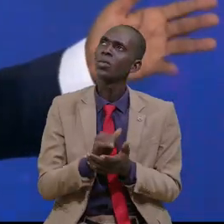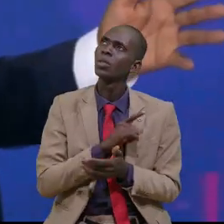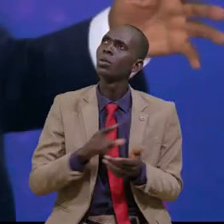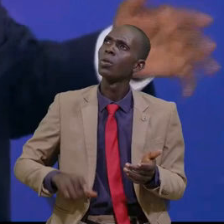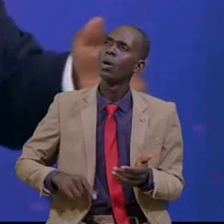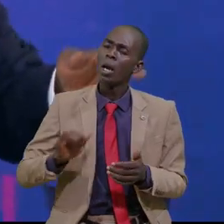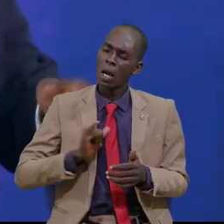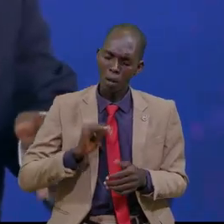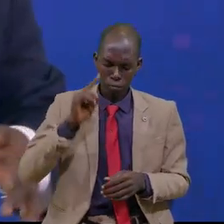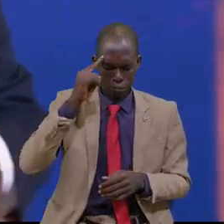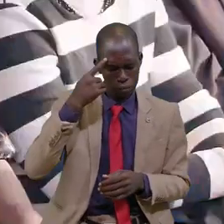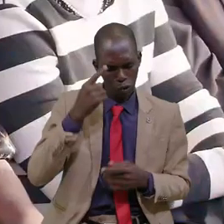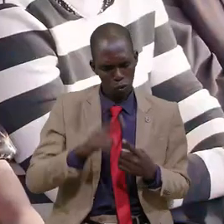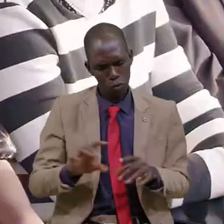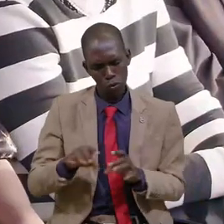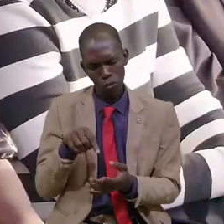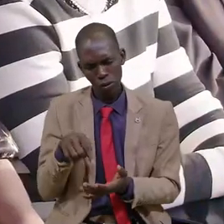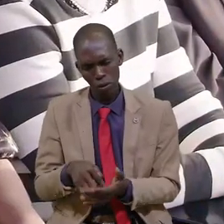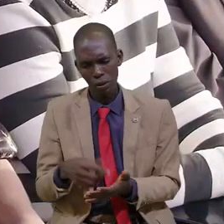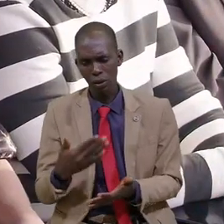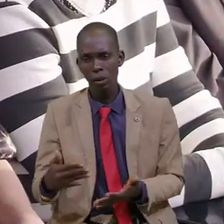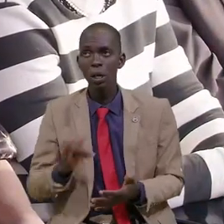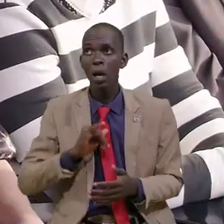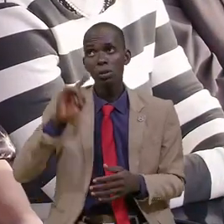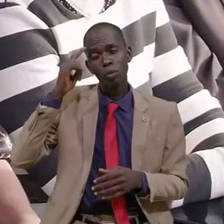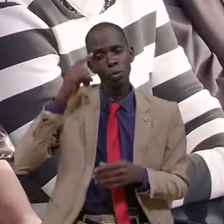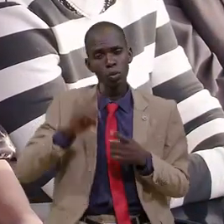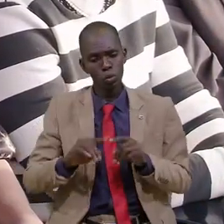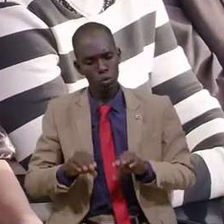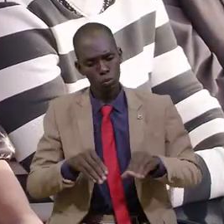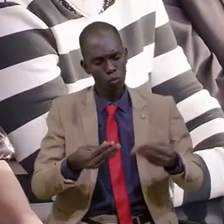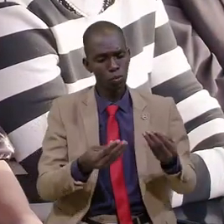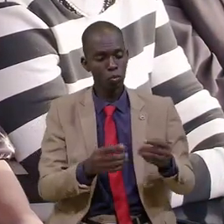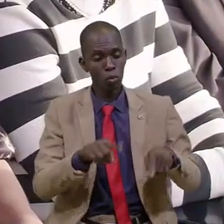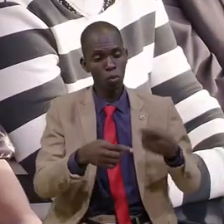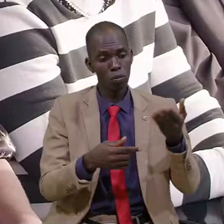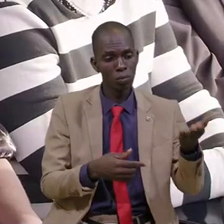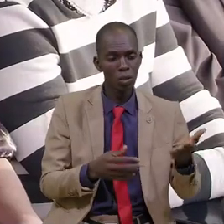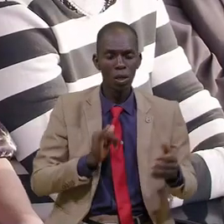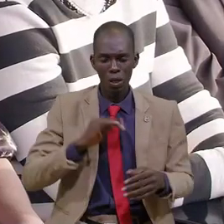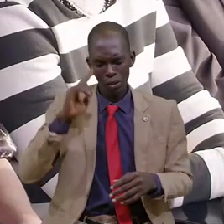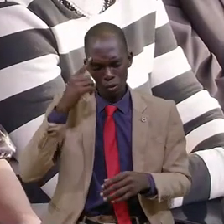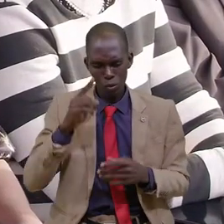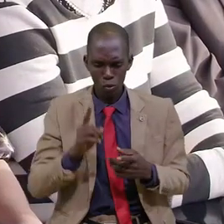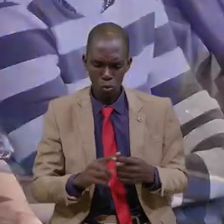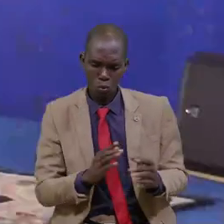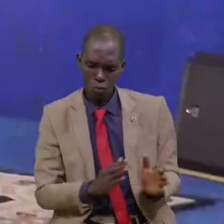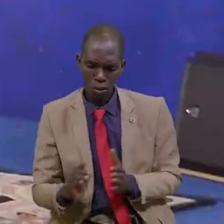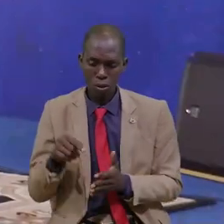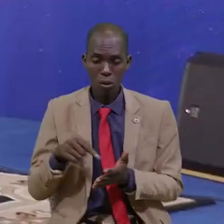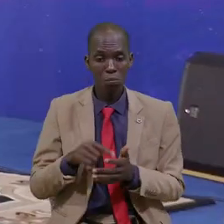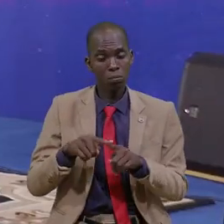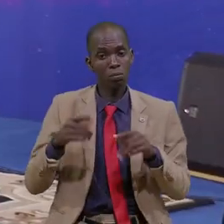I thought this where I will go. I thought this is what I will plan. But now you are Lord,